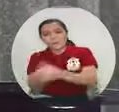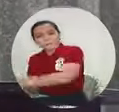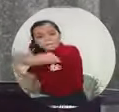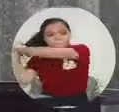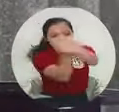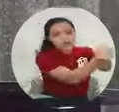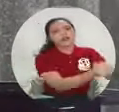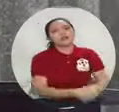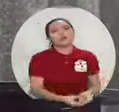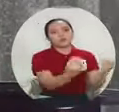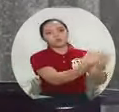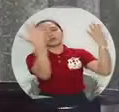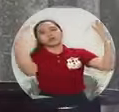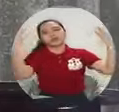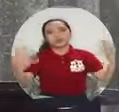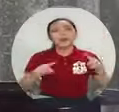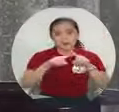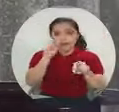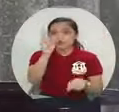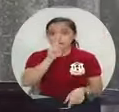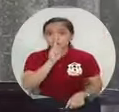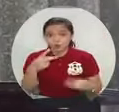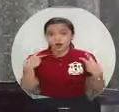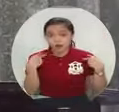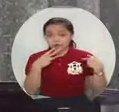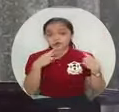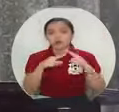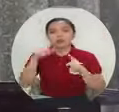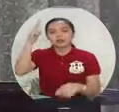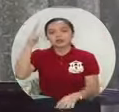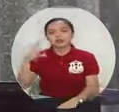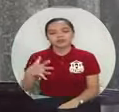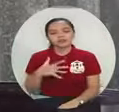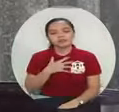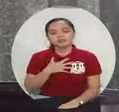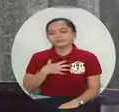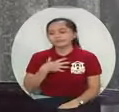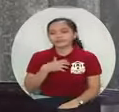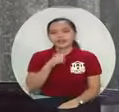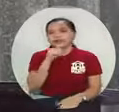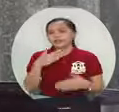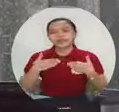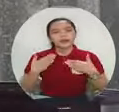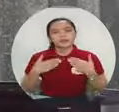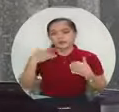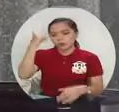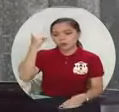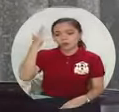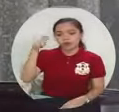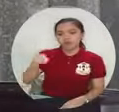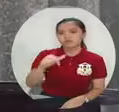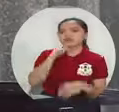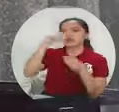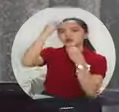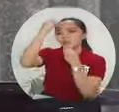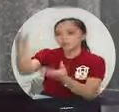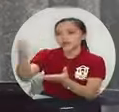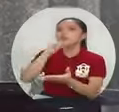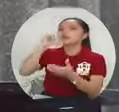first fruit giving is actually a picture of Christ's resurrection from the dead that completes